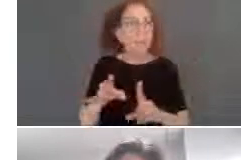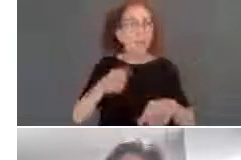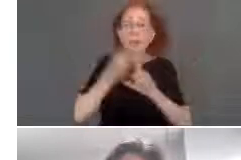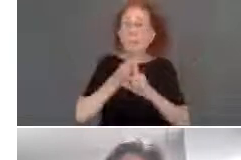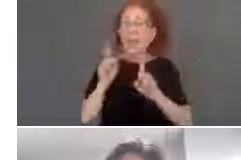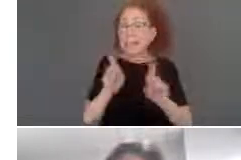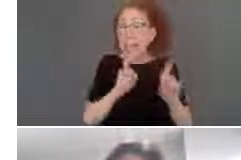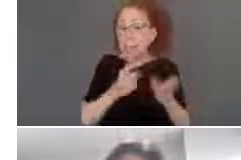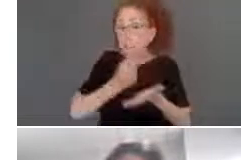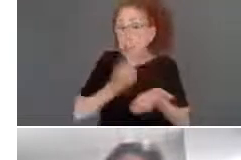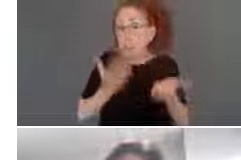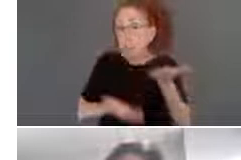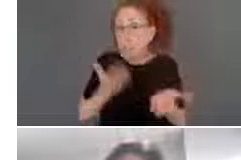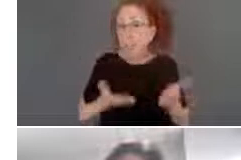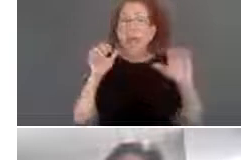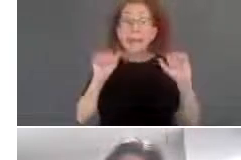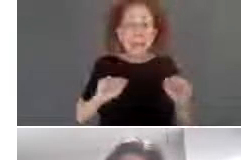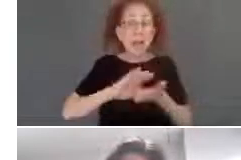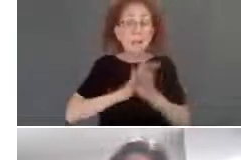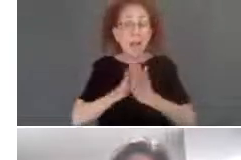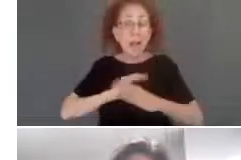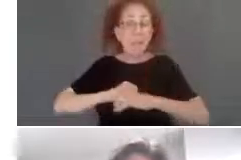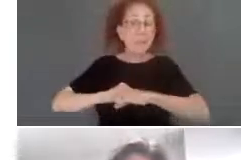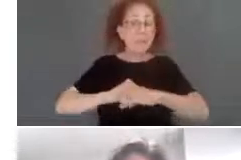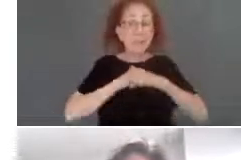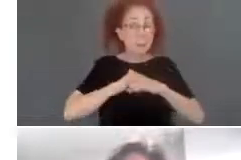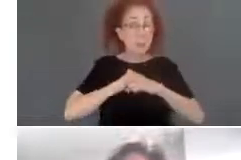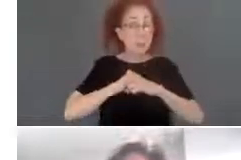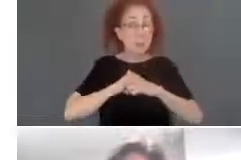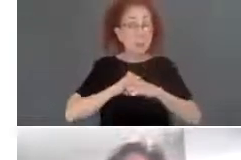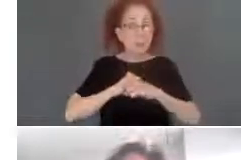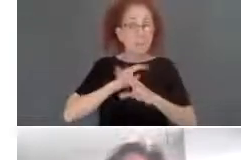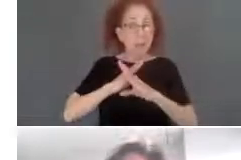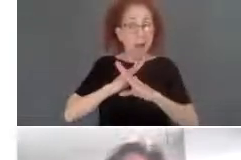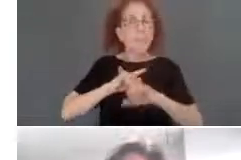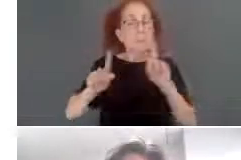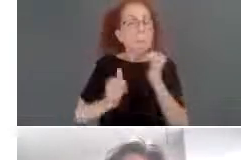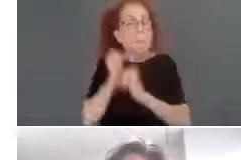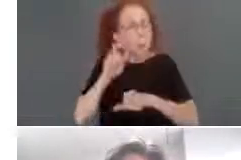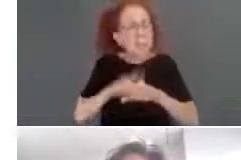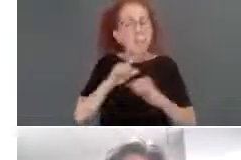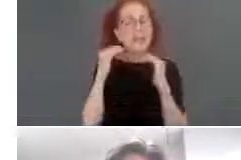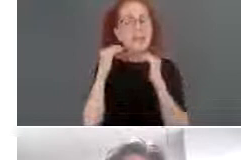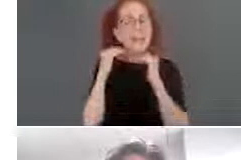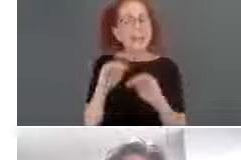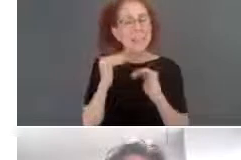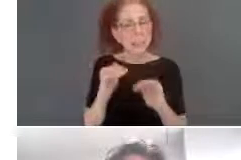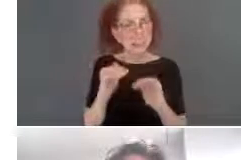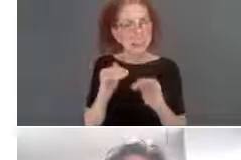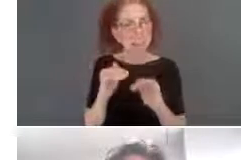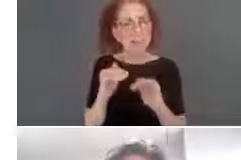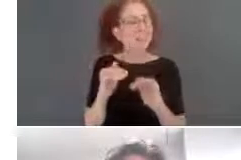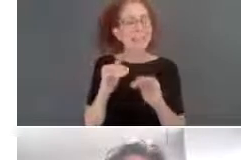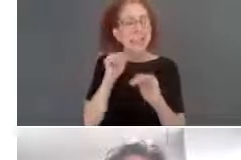treatment, and they can develop immune escape, but usually there's limited prevalence or expansion. They're really